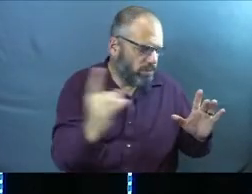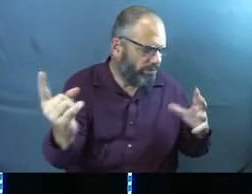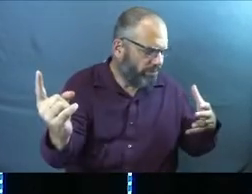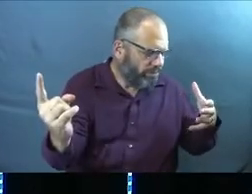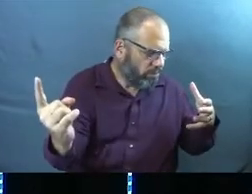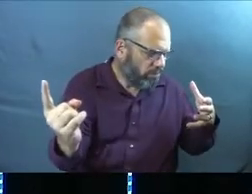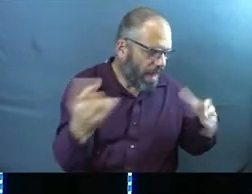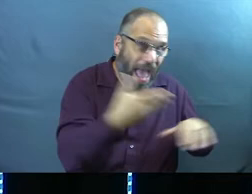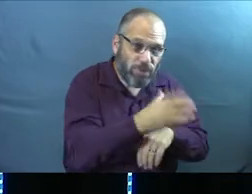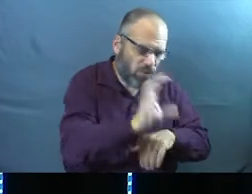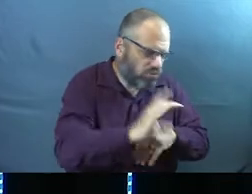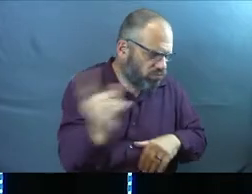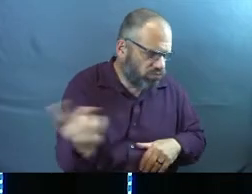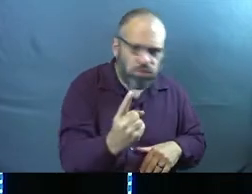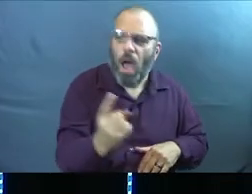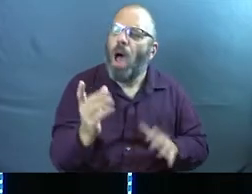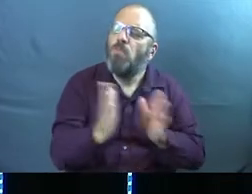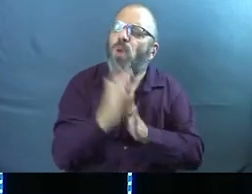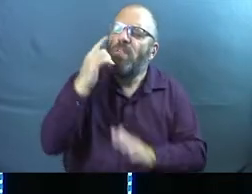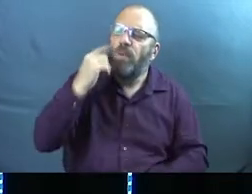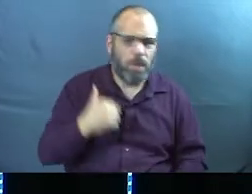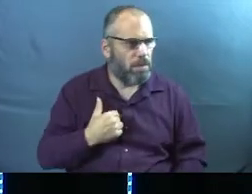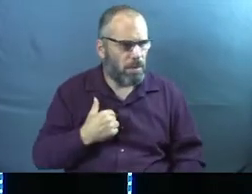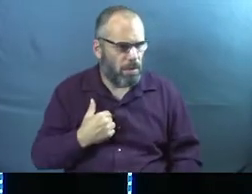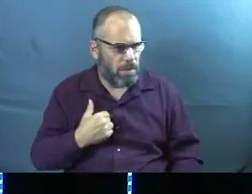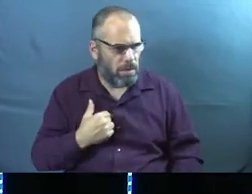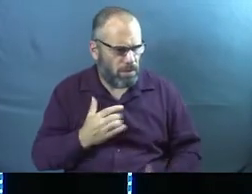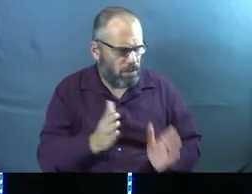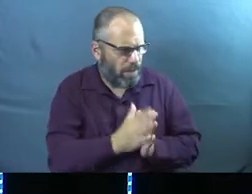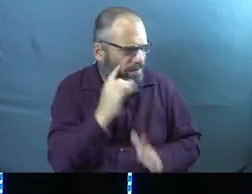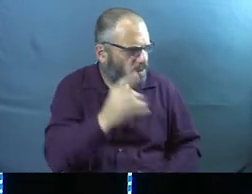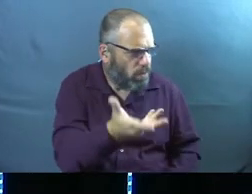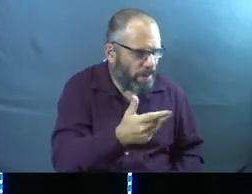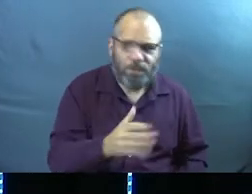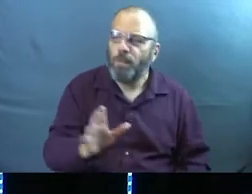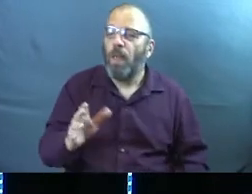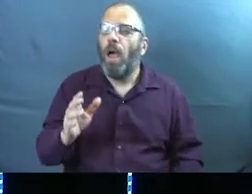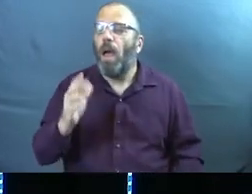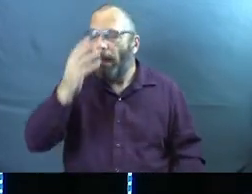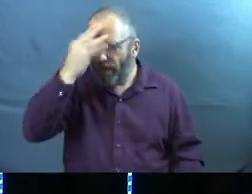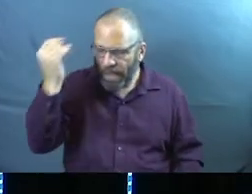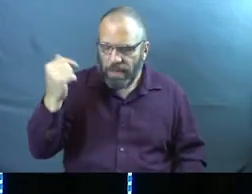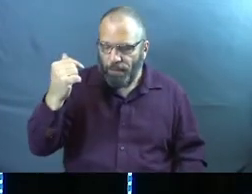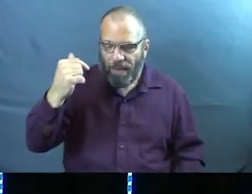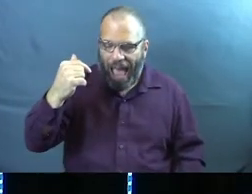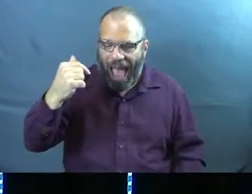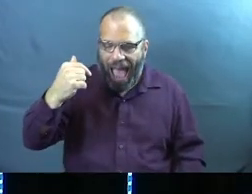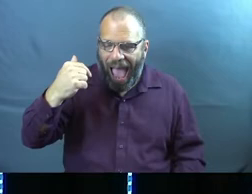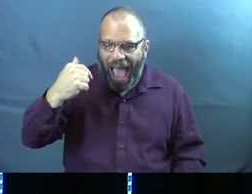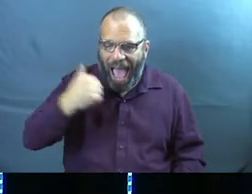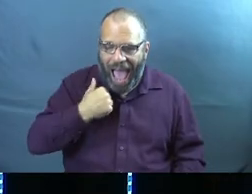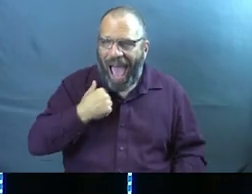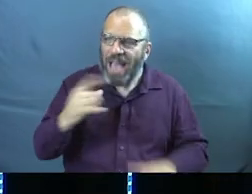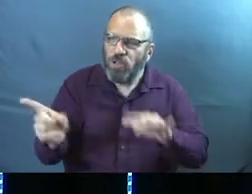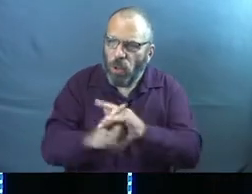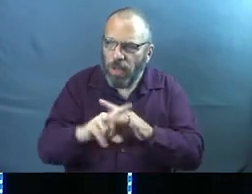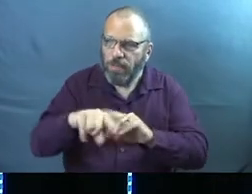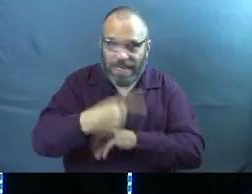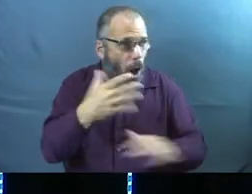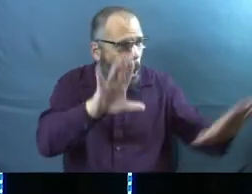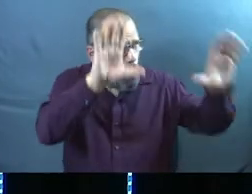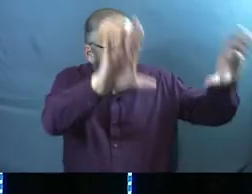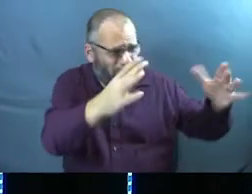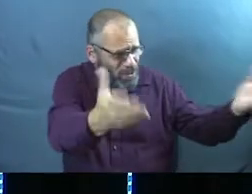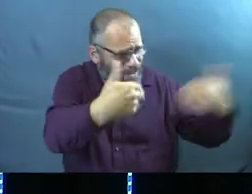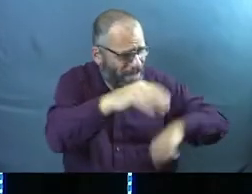after the service. And she said, would you pray for me? And I'm like, why are we praying for you? And she said, because I came today. And I'm like, okay, great,